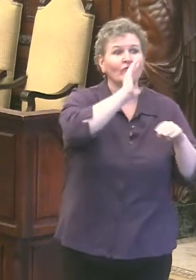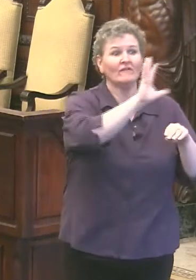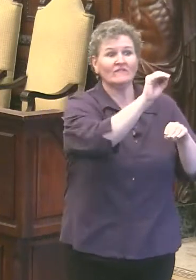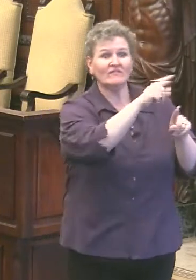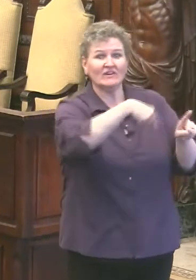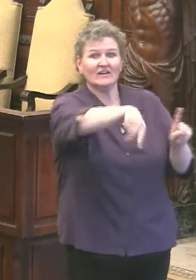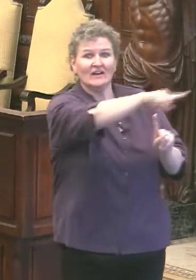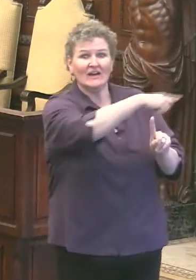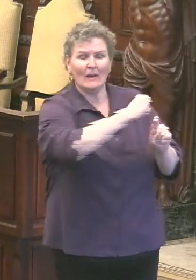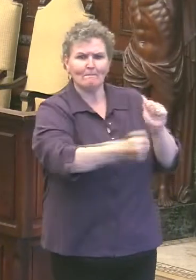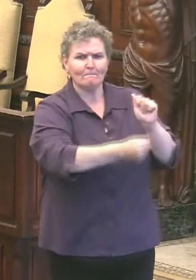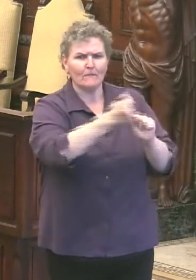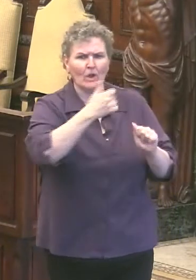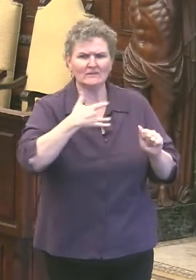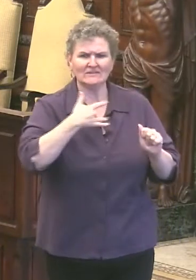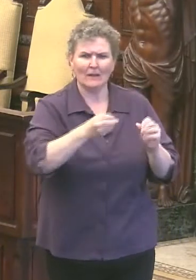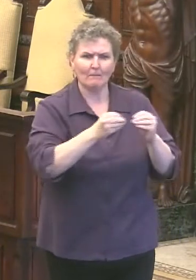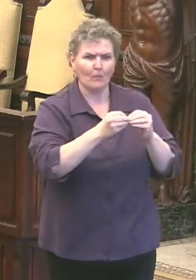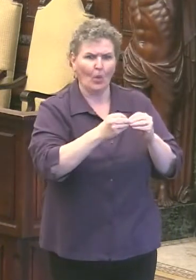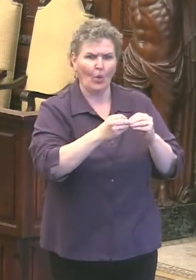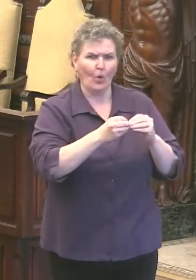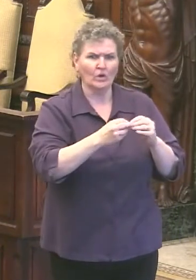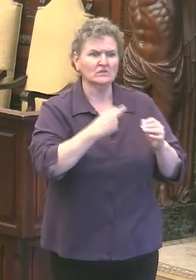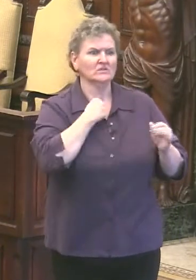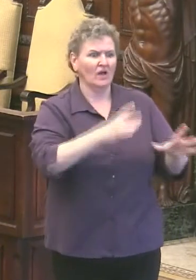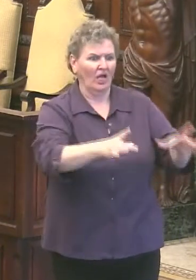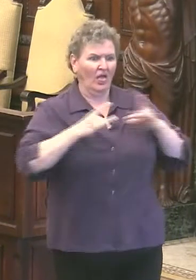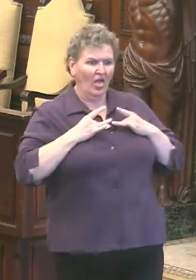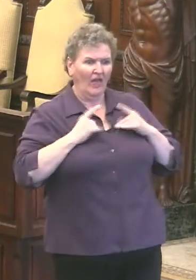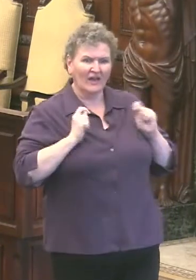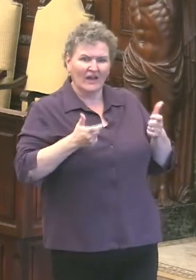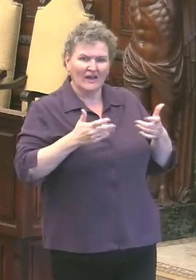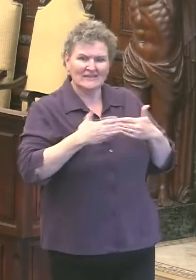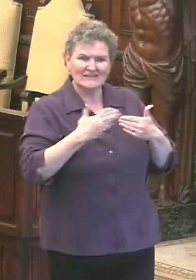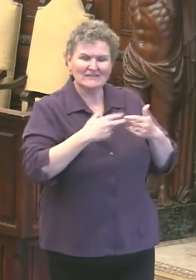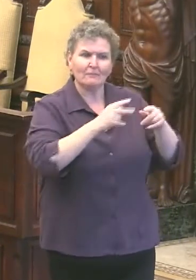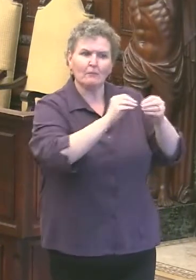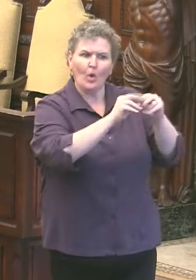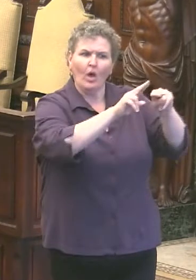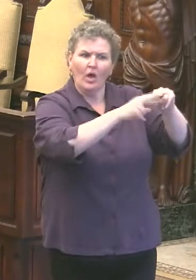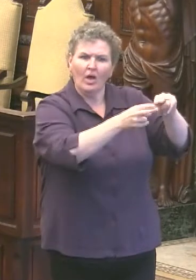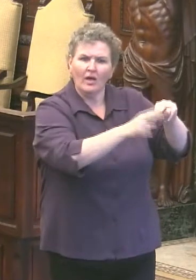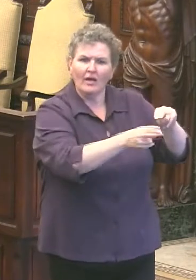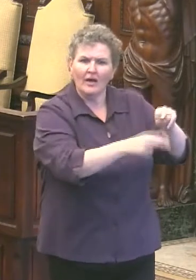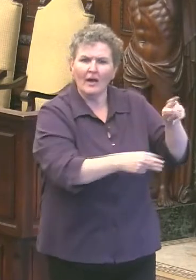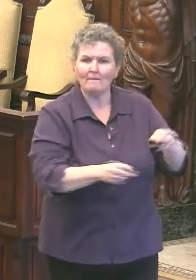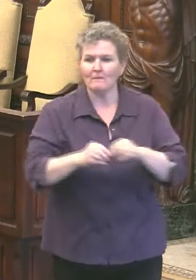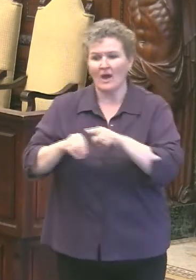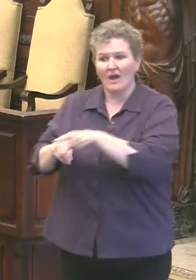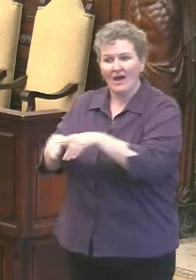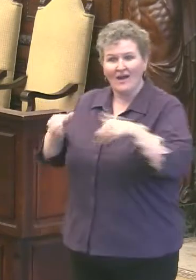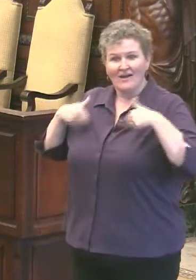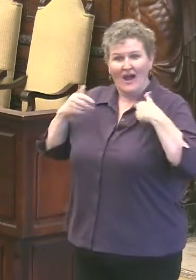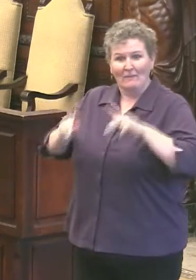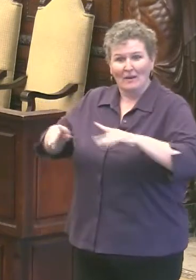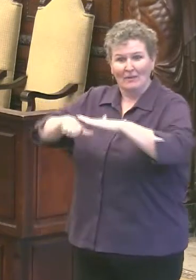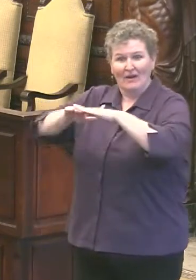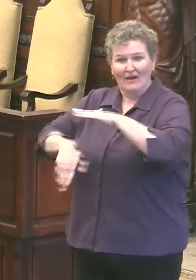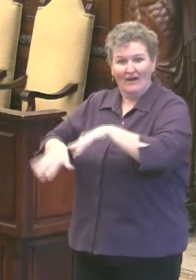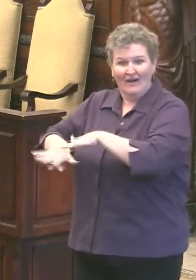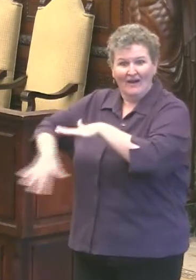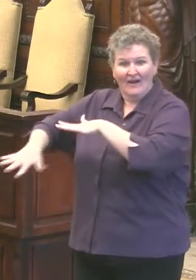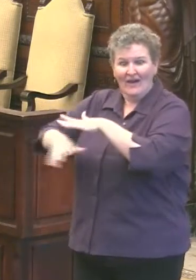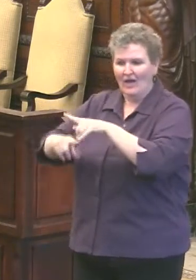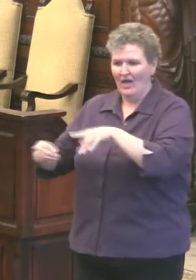are decreasing. But we're still concerned that the younger people who may not themselves get severely ill can pass it on to older people, so we're going to need to